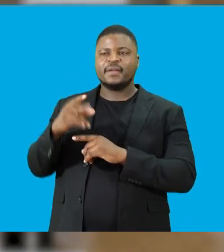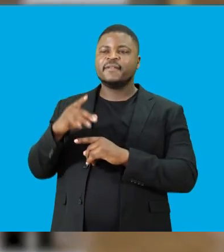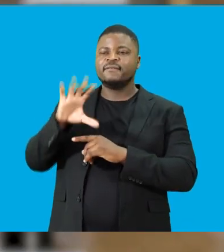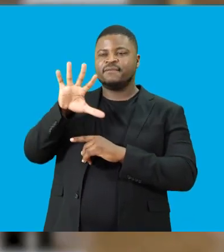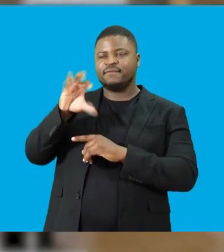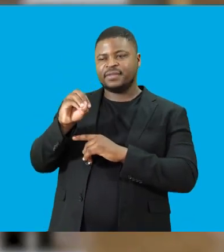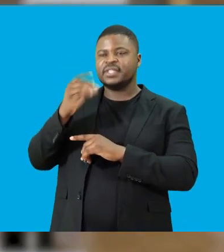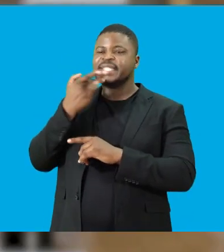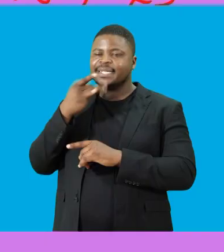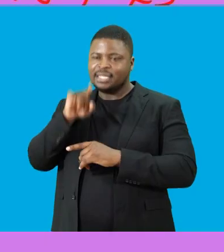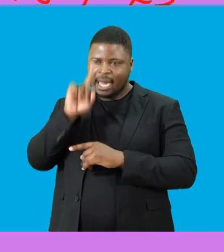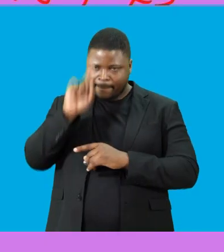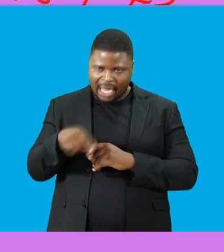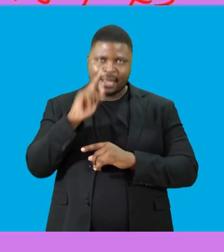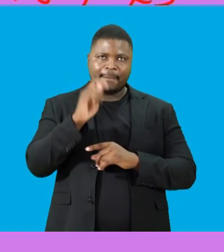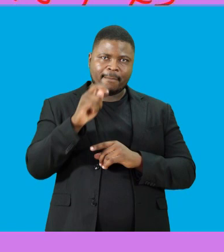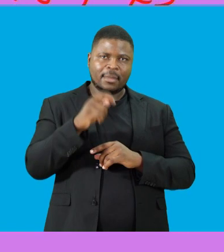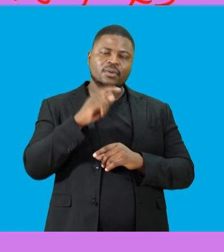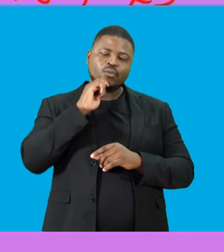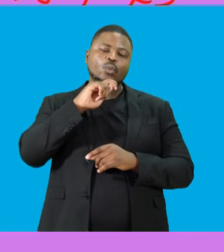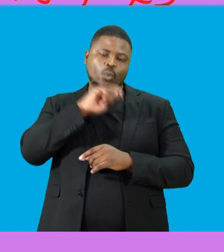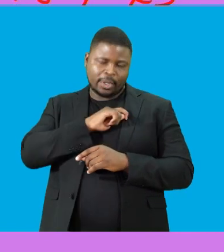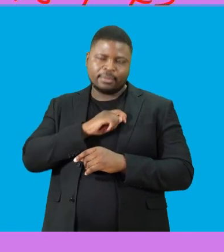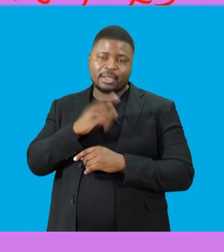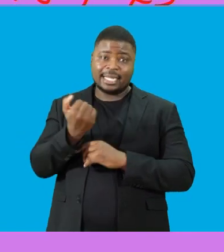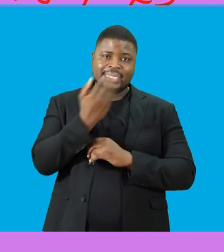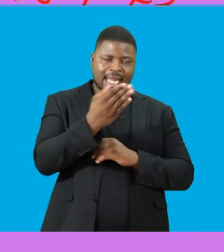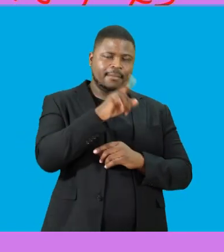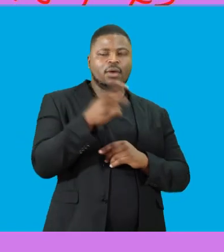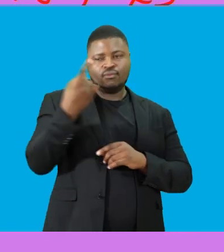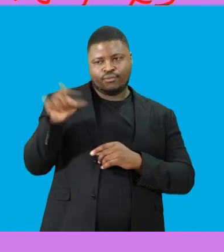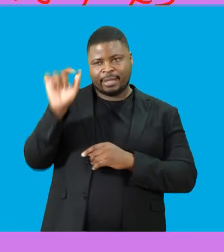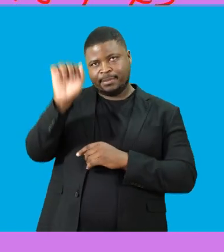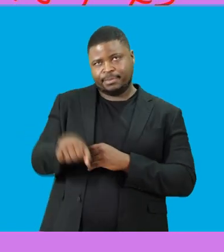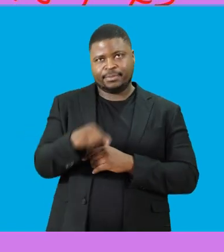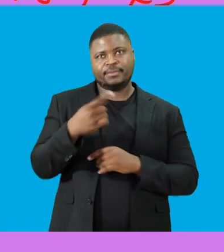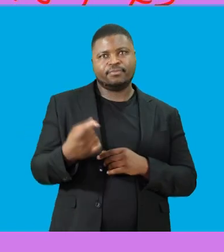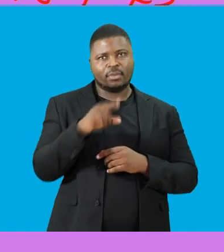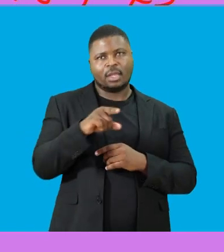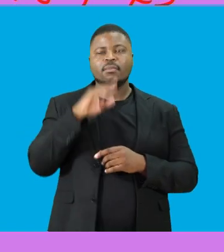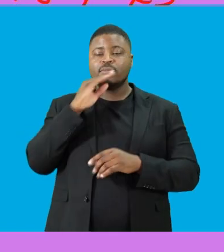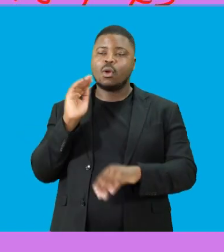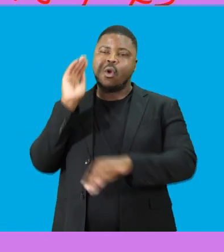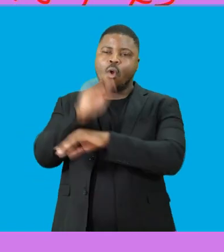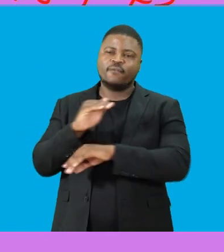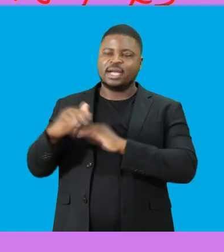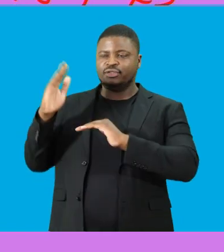Her claim is valid because she was claiming that she was overcharged. Therefore, her claim is valid. She was